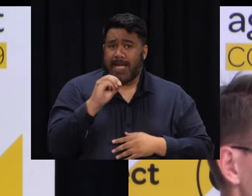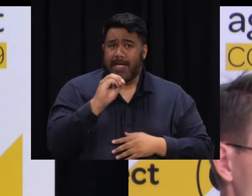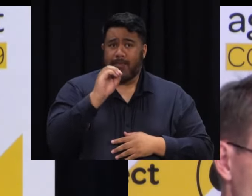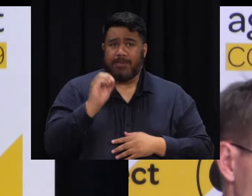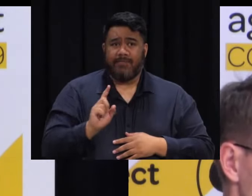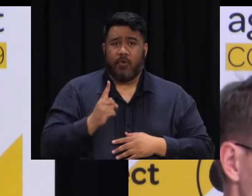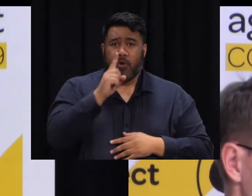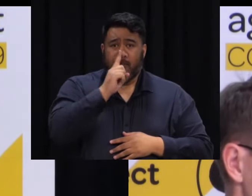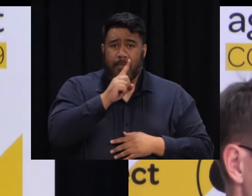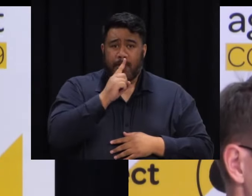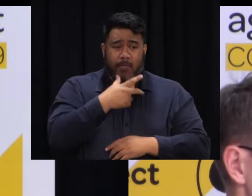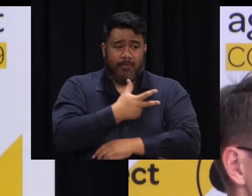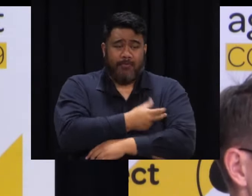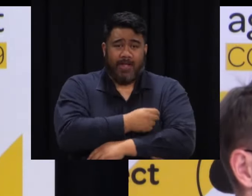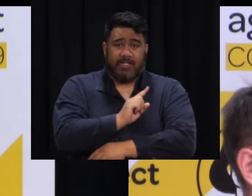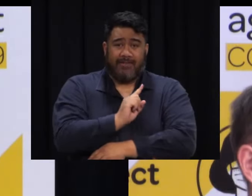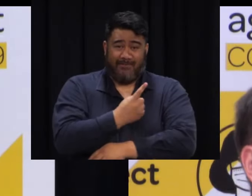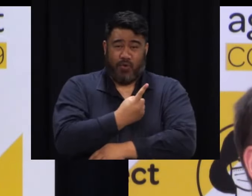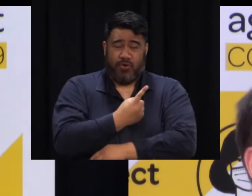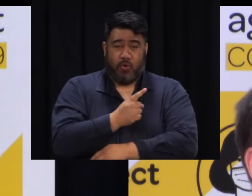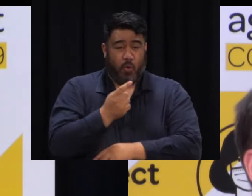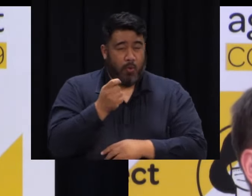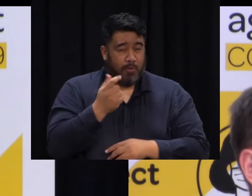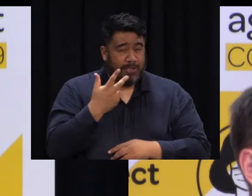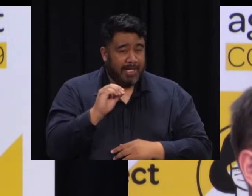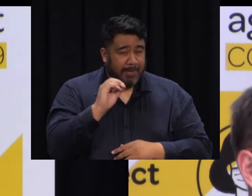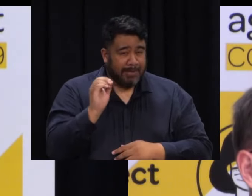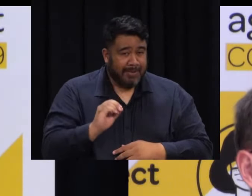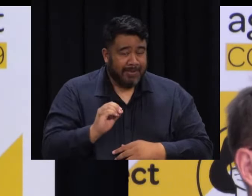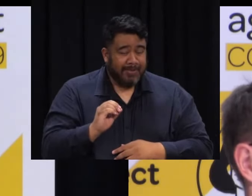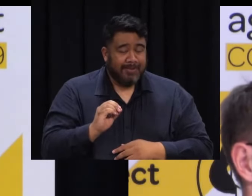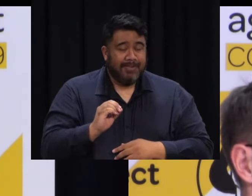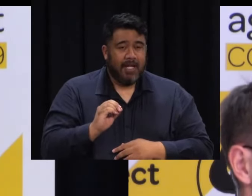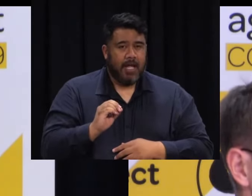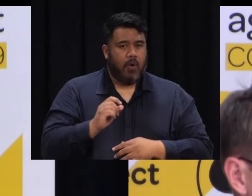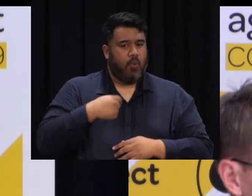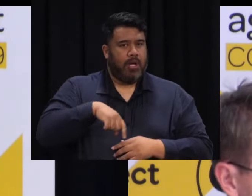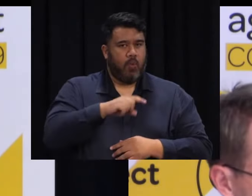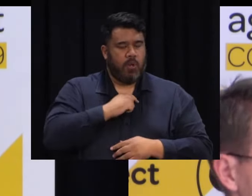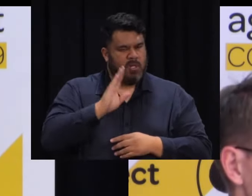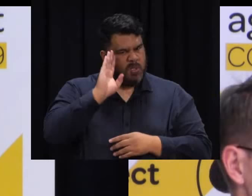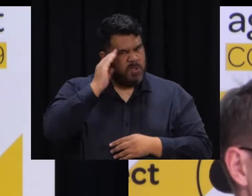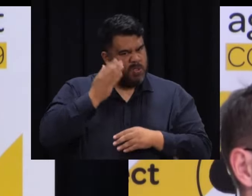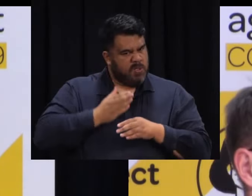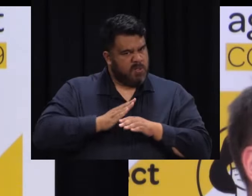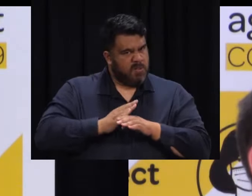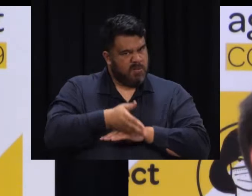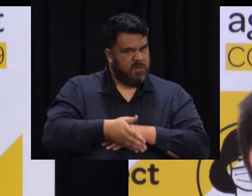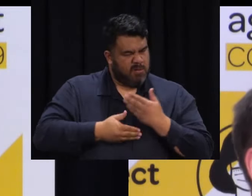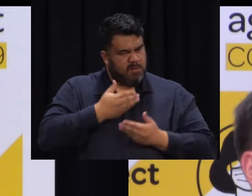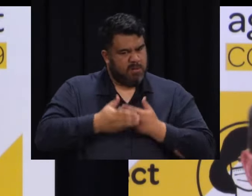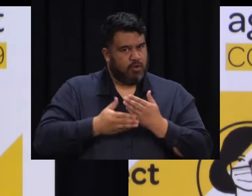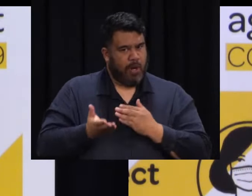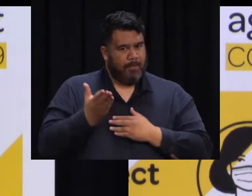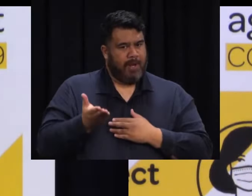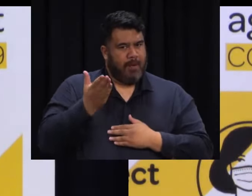Makaurau who've had a first dose. And of course, our aim now is to intensify our efforts to get that even higher as quickly as